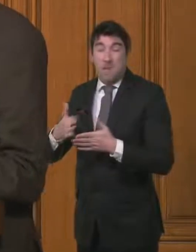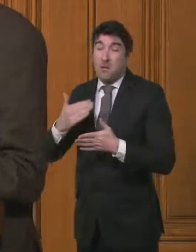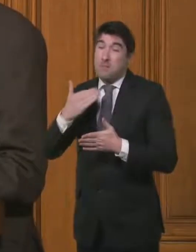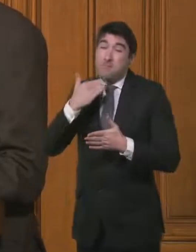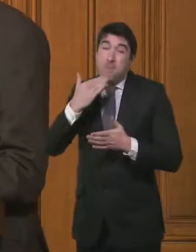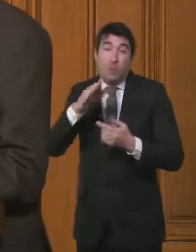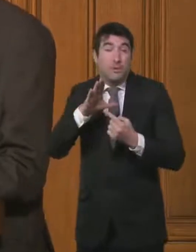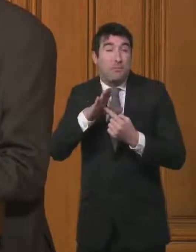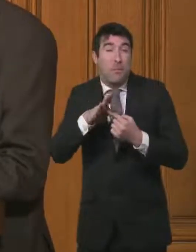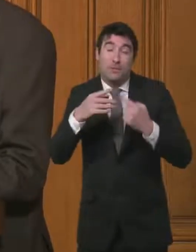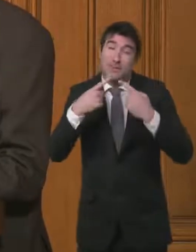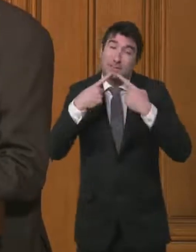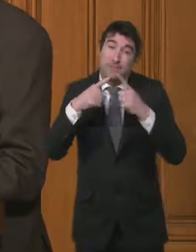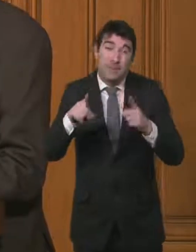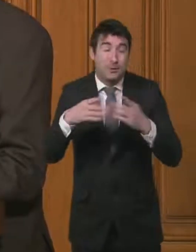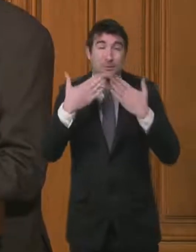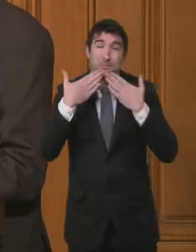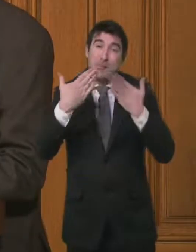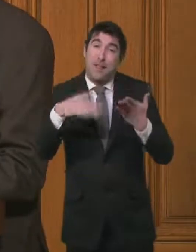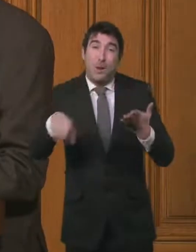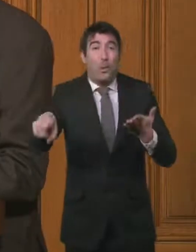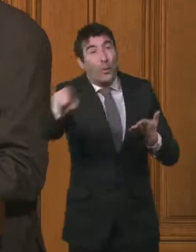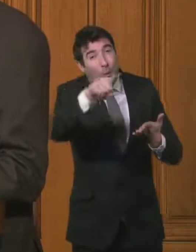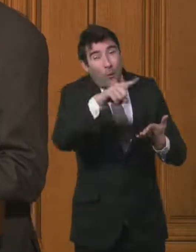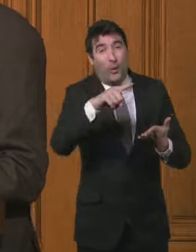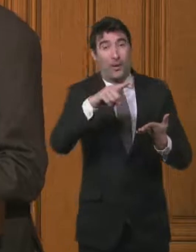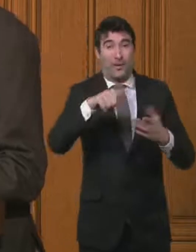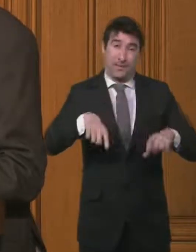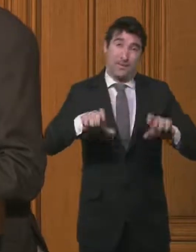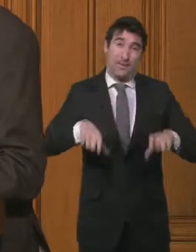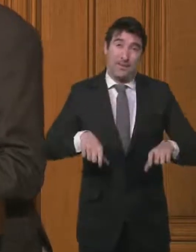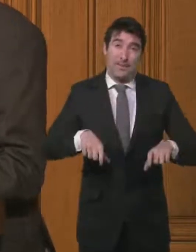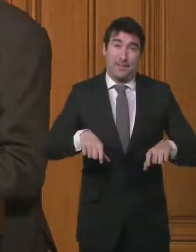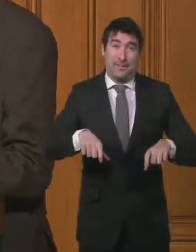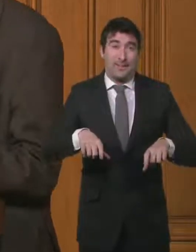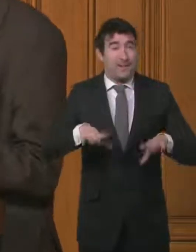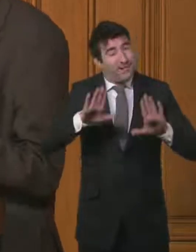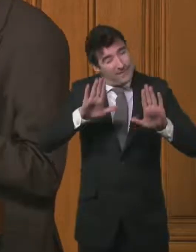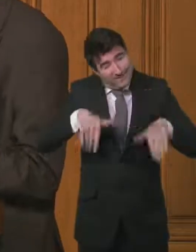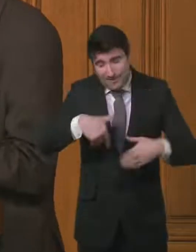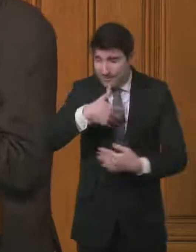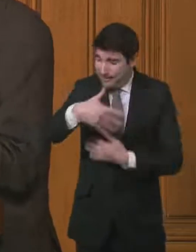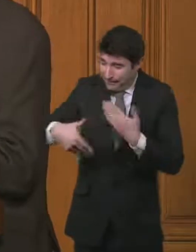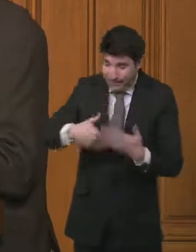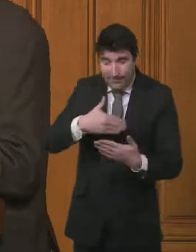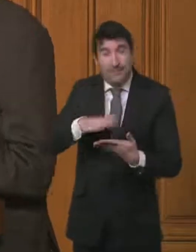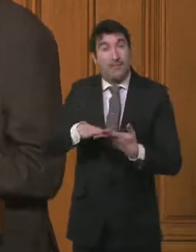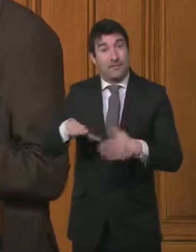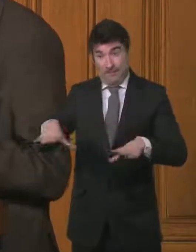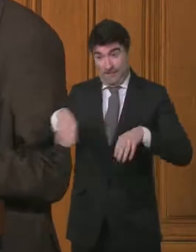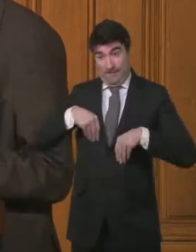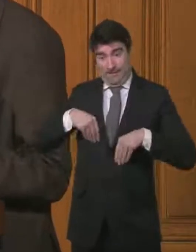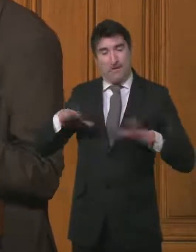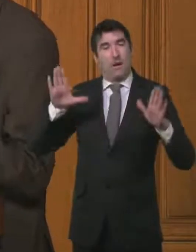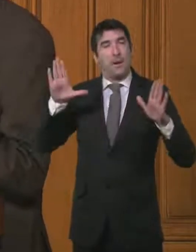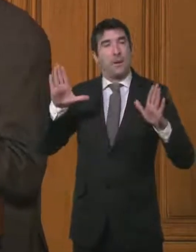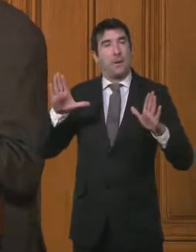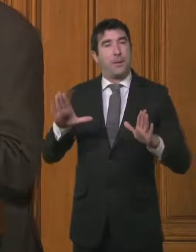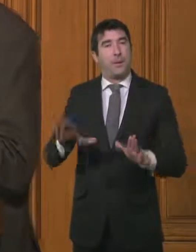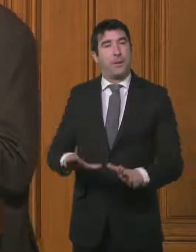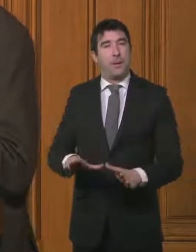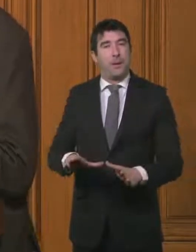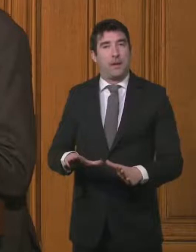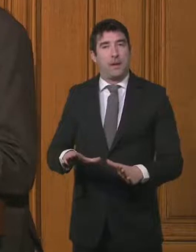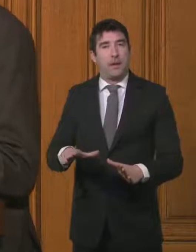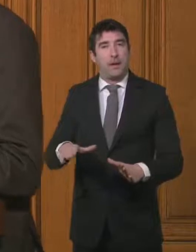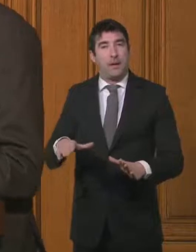social distancing measures that are in place. It's only by reducing infection rates that a couple of weeks later we will start to see